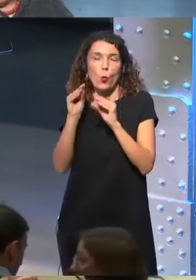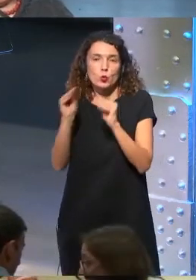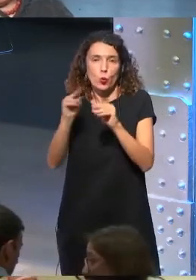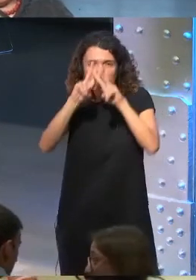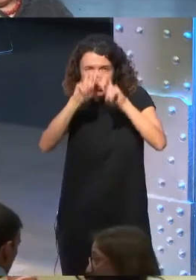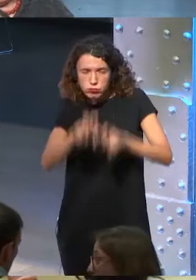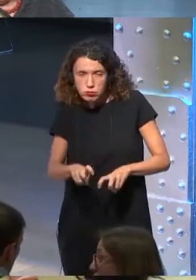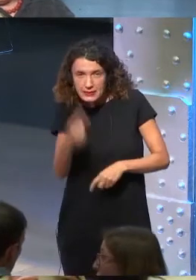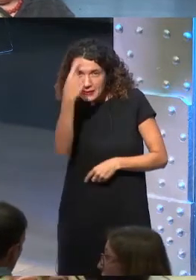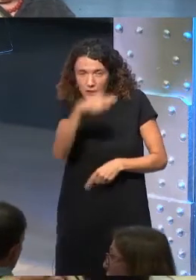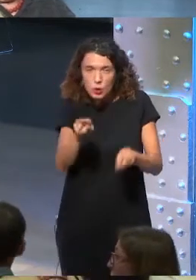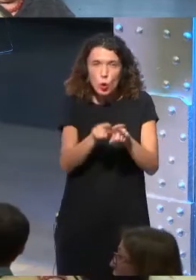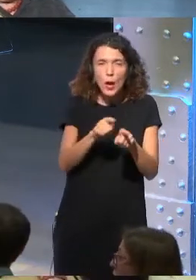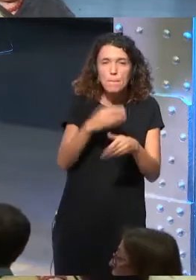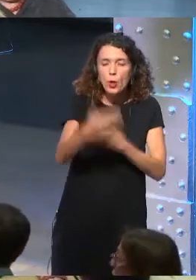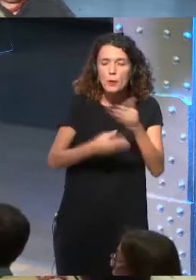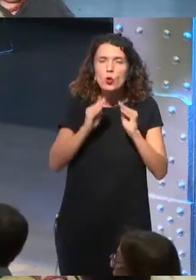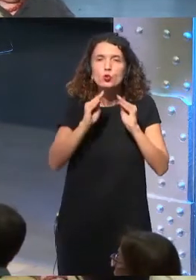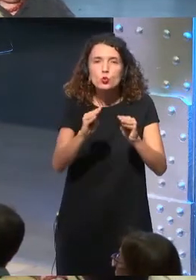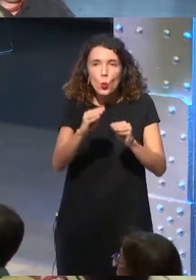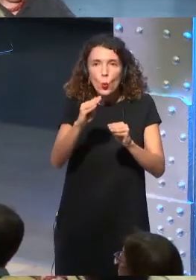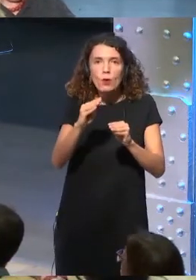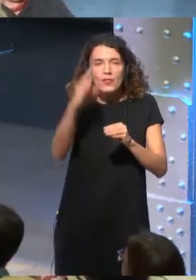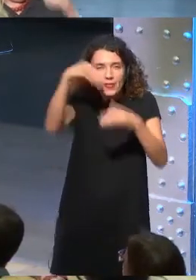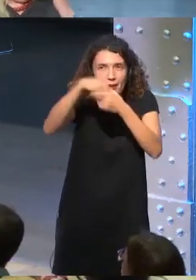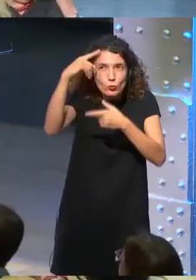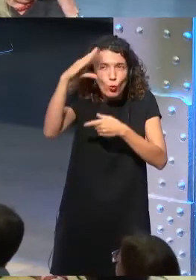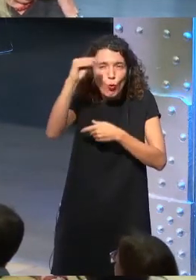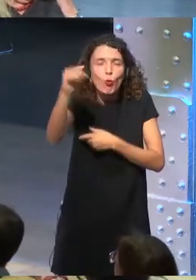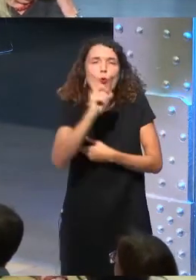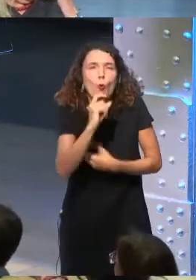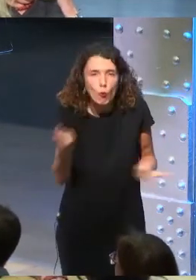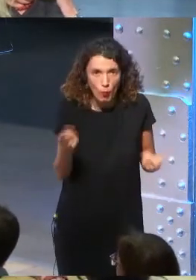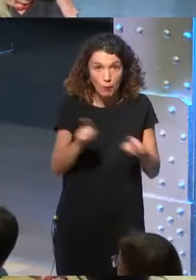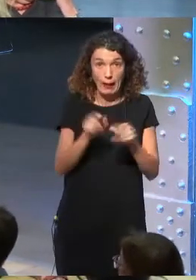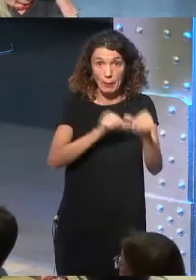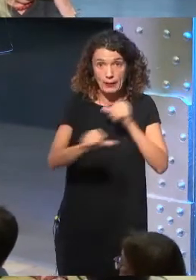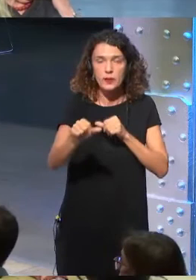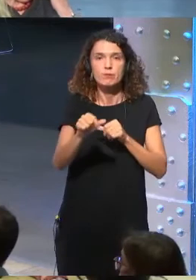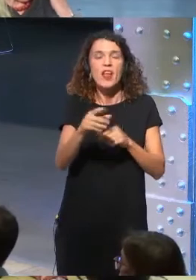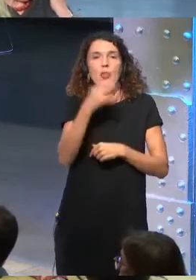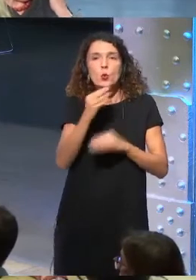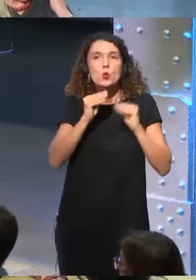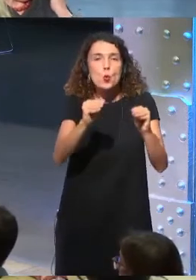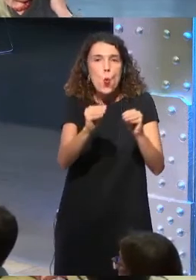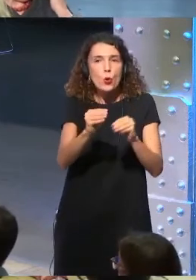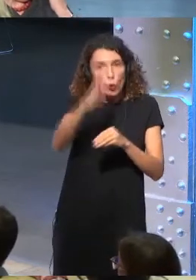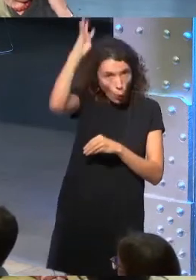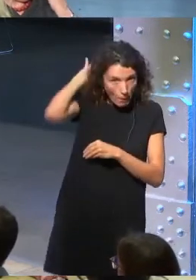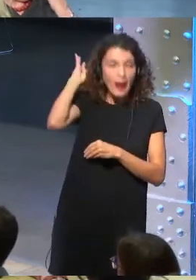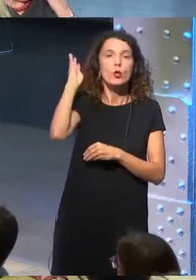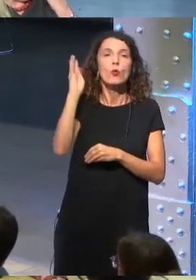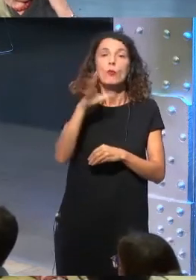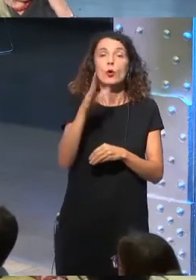one of his goals to decode the intellectual procedures in the building of a